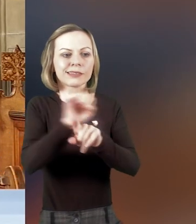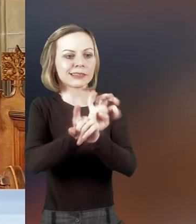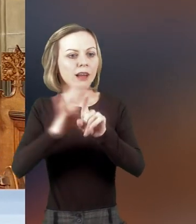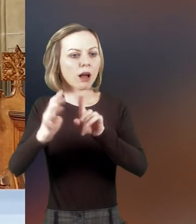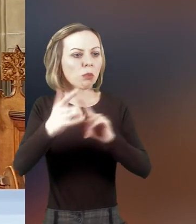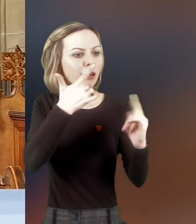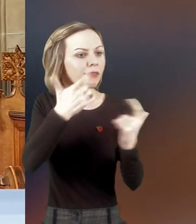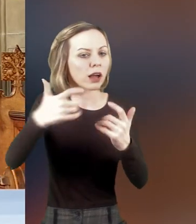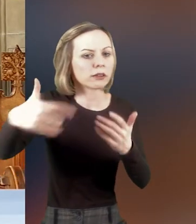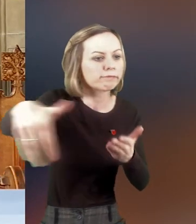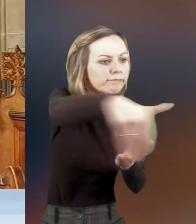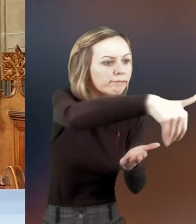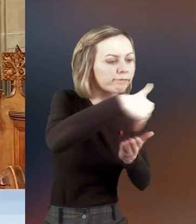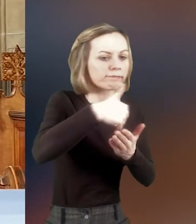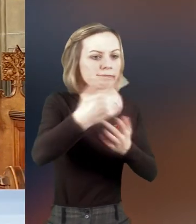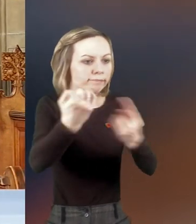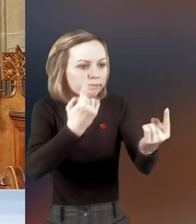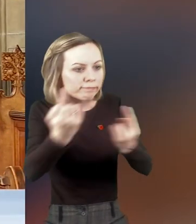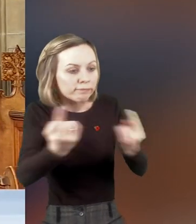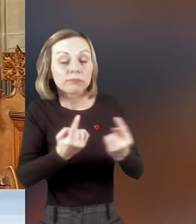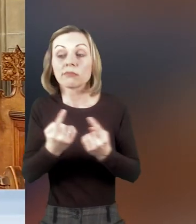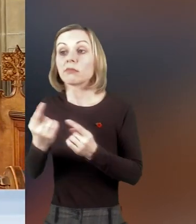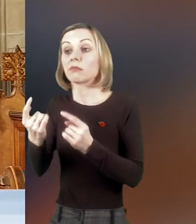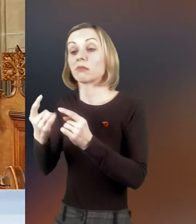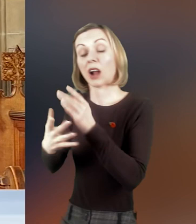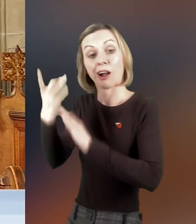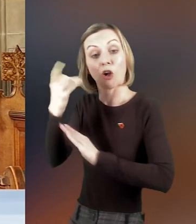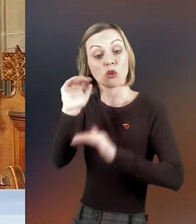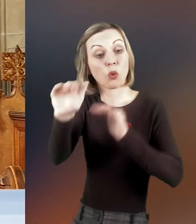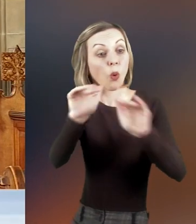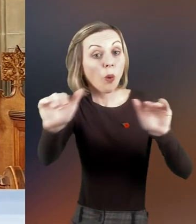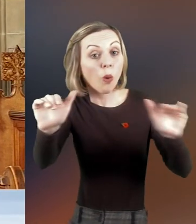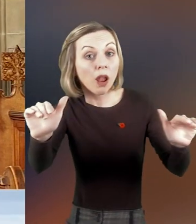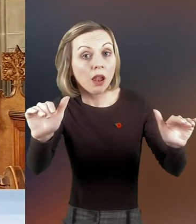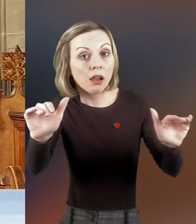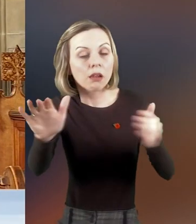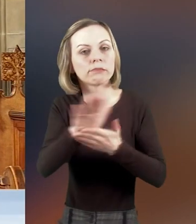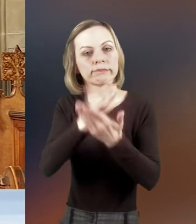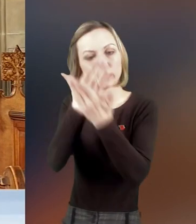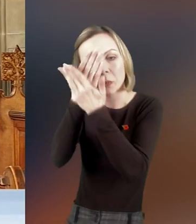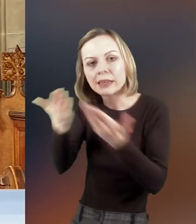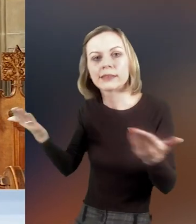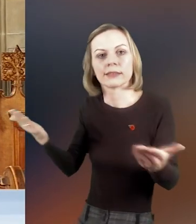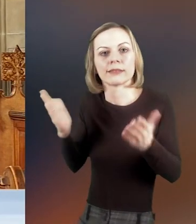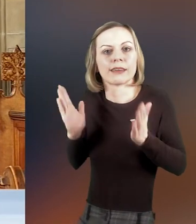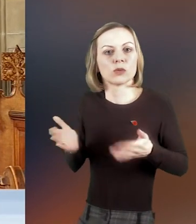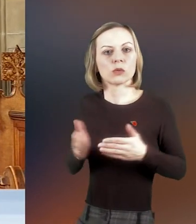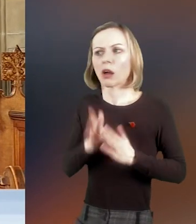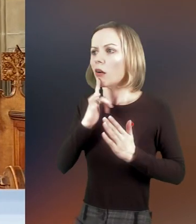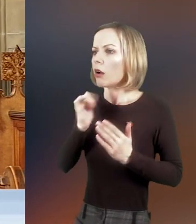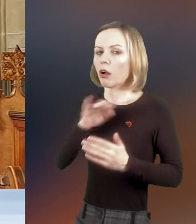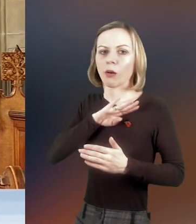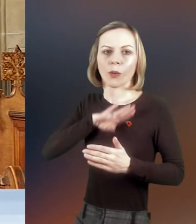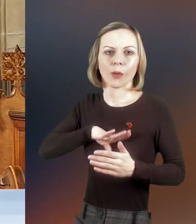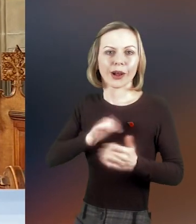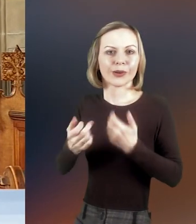calling disciples to himself. And when he calls, instant obedience is required. And what wonderful good news